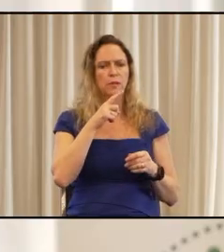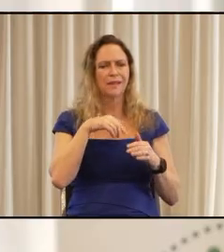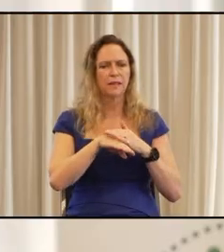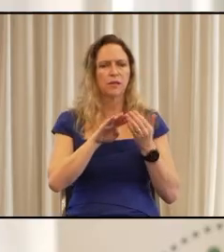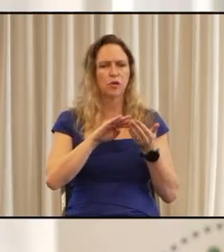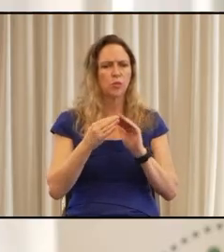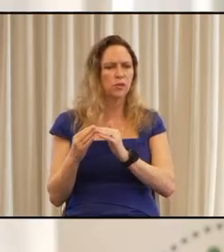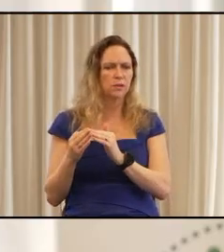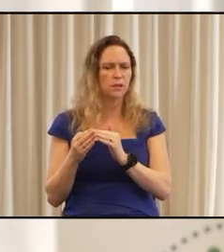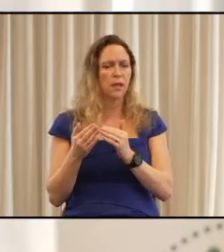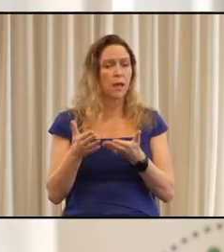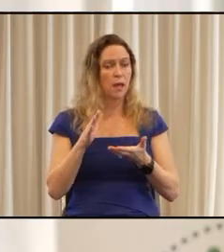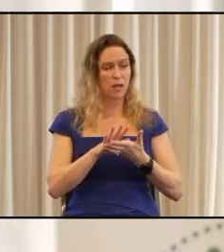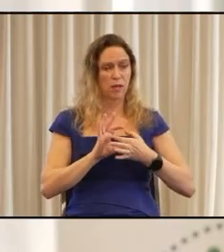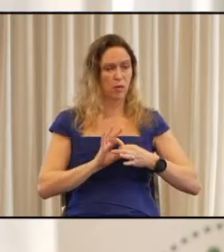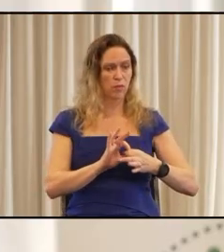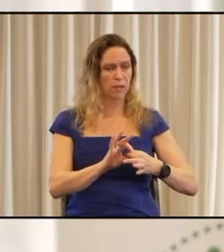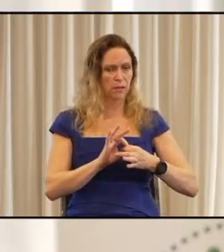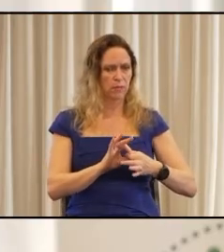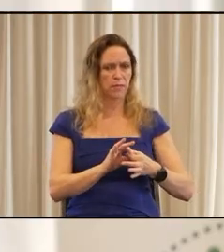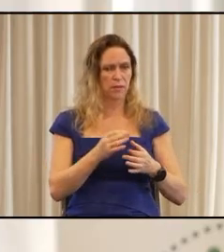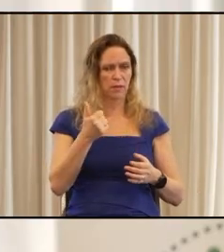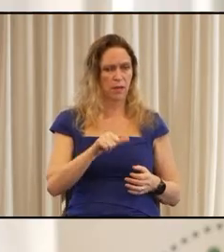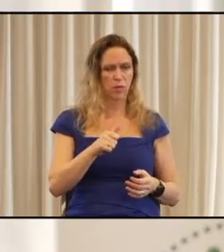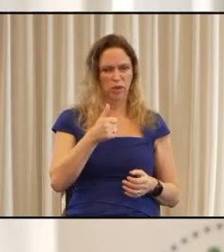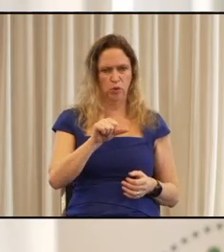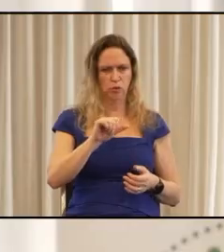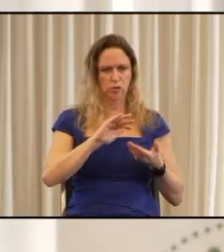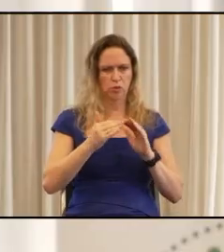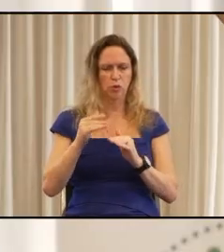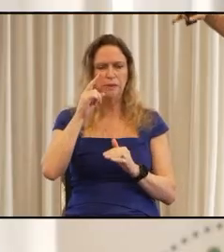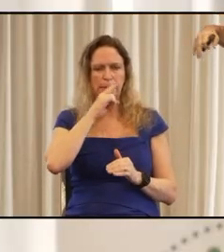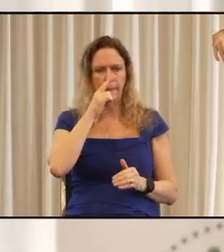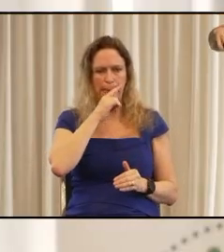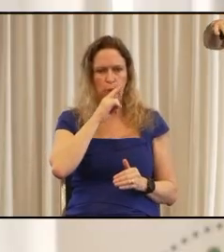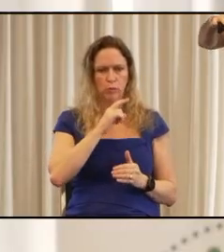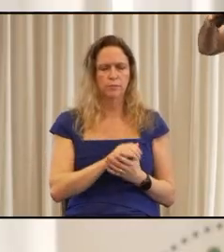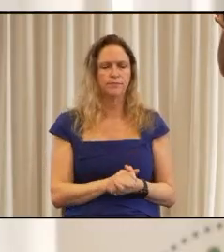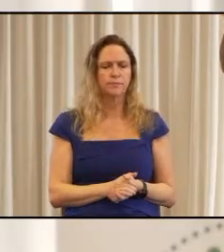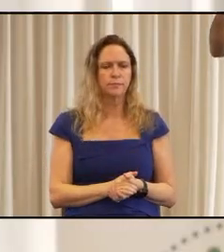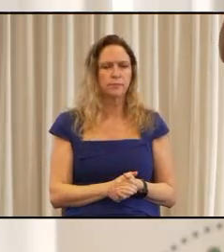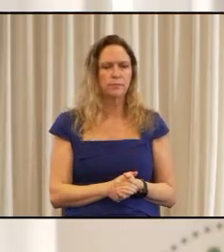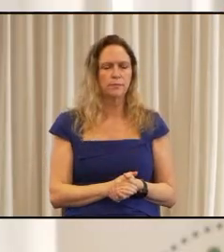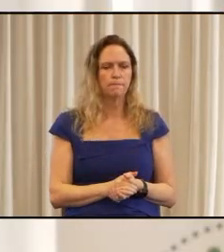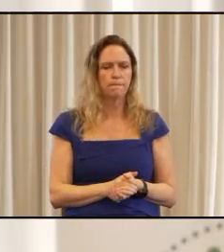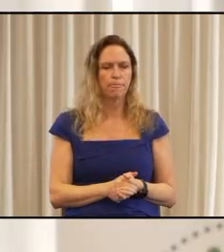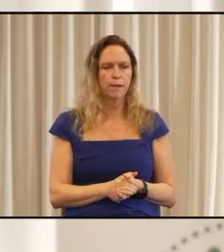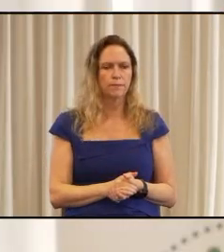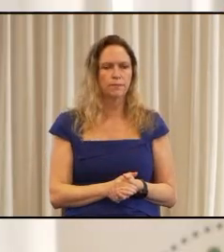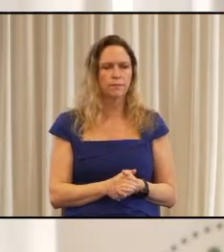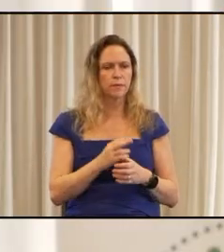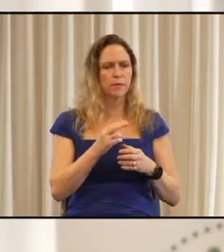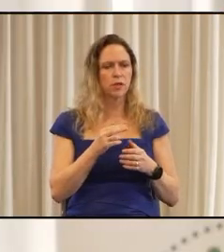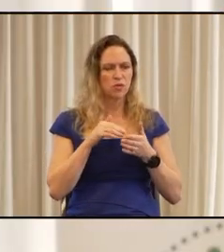they relate to? And how do we kind of mobilize these community members to really be producers of this shared